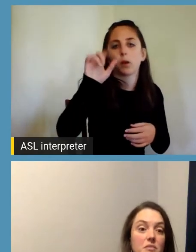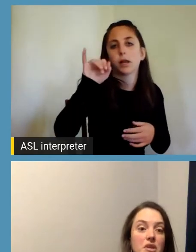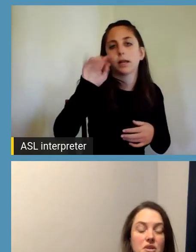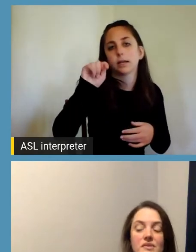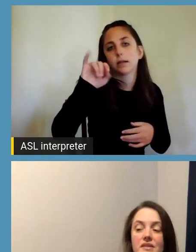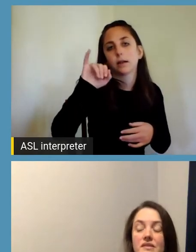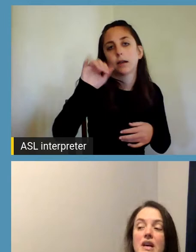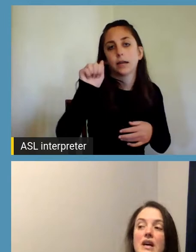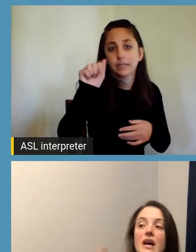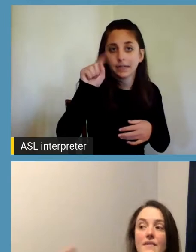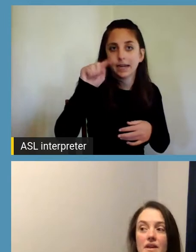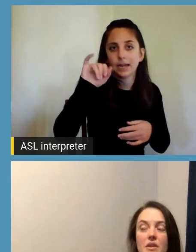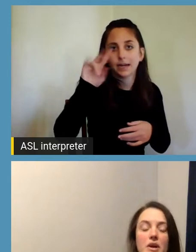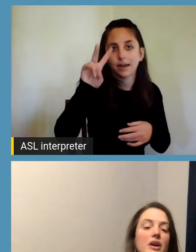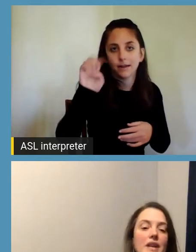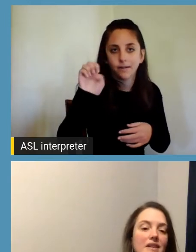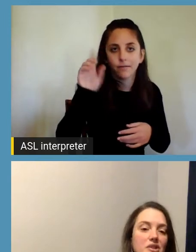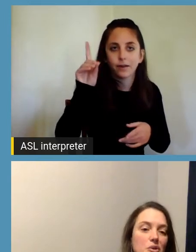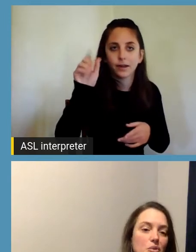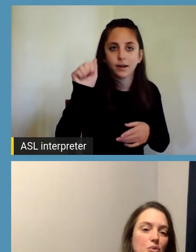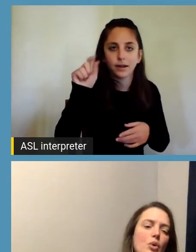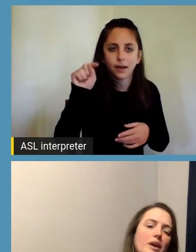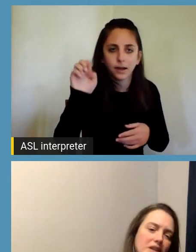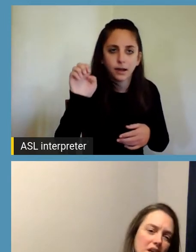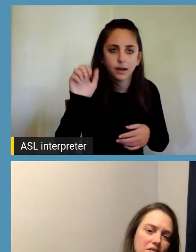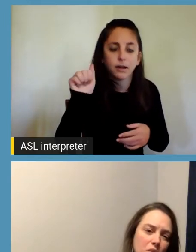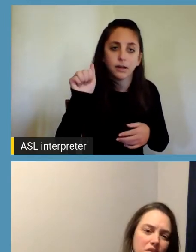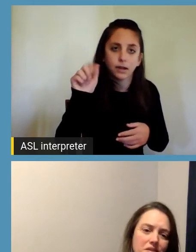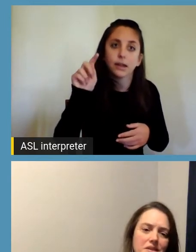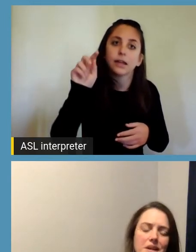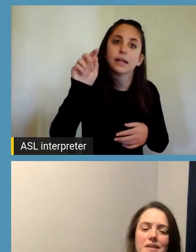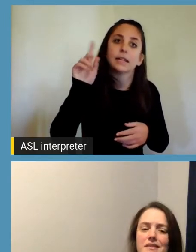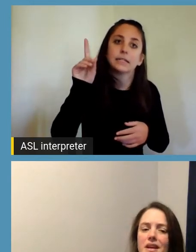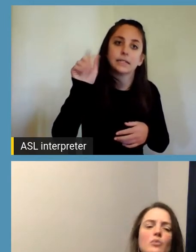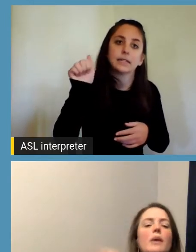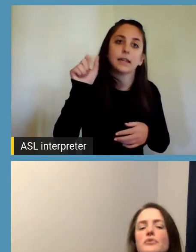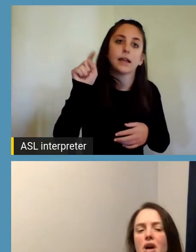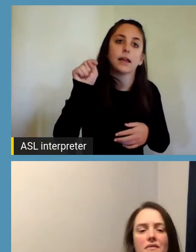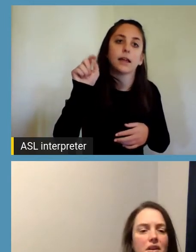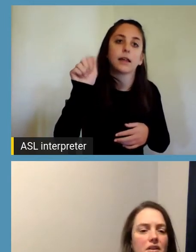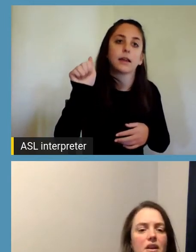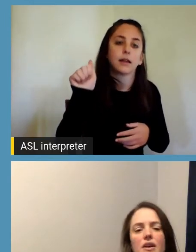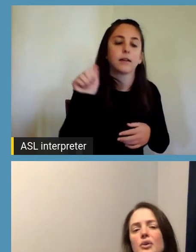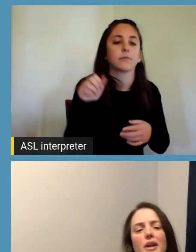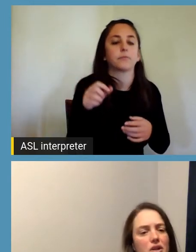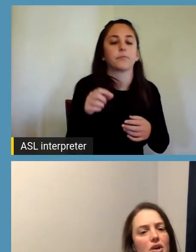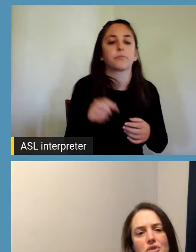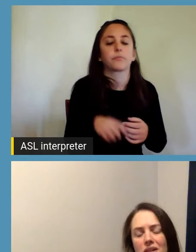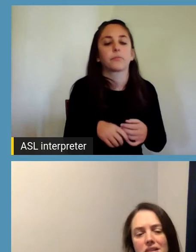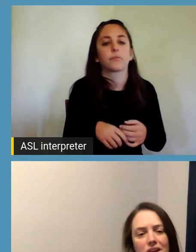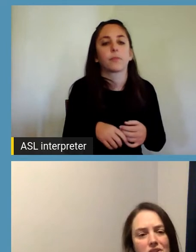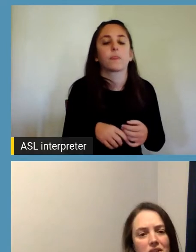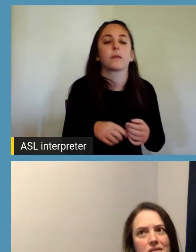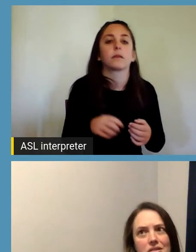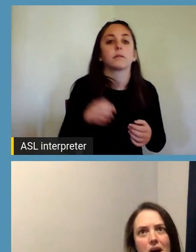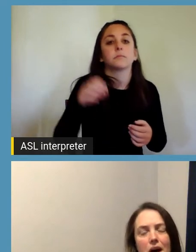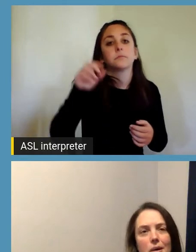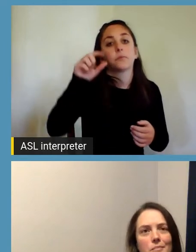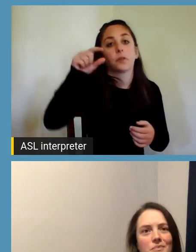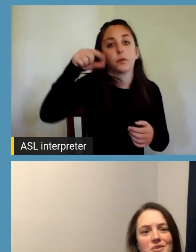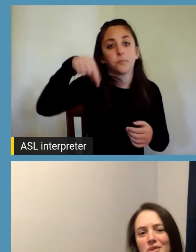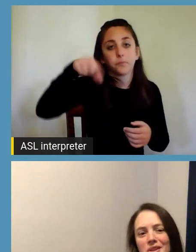words that somebody uses, and then comparing that to quantitative sources, things like web traffic, credit card